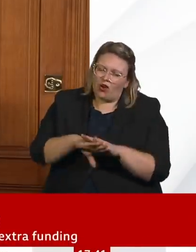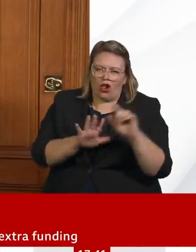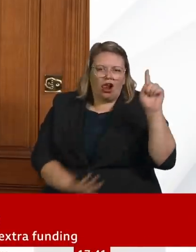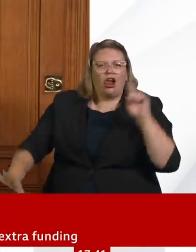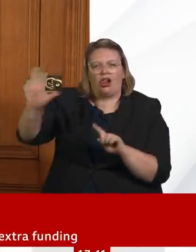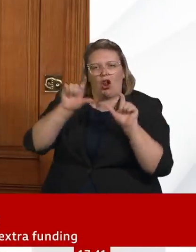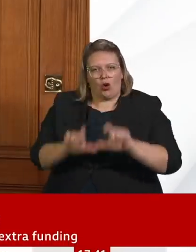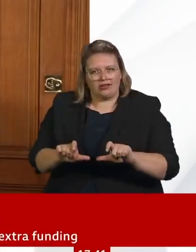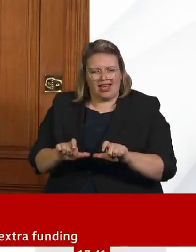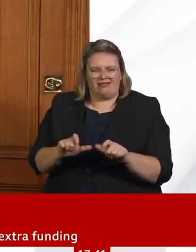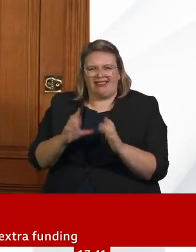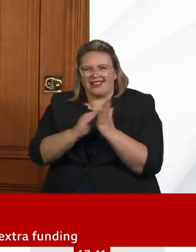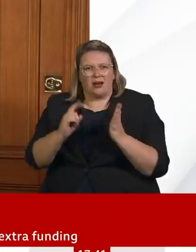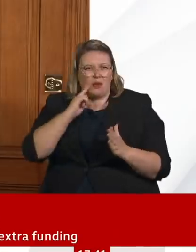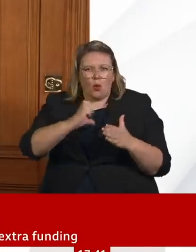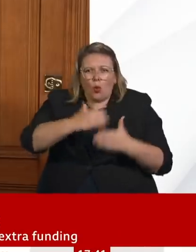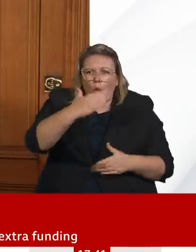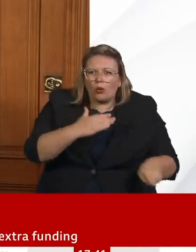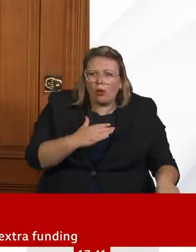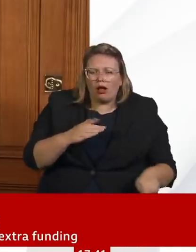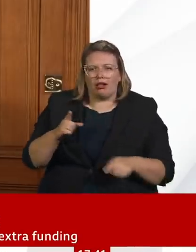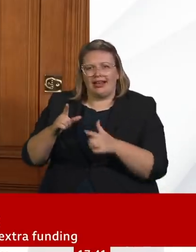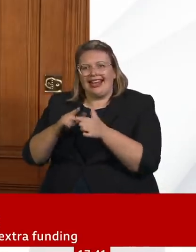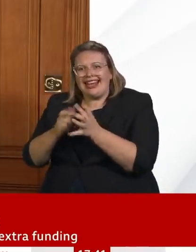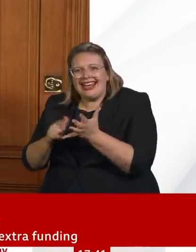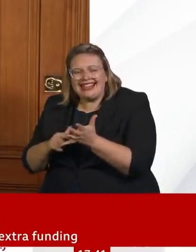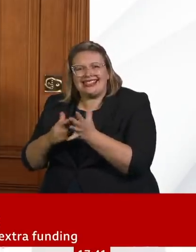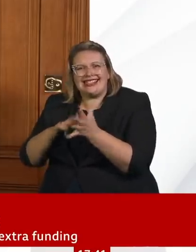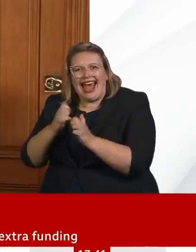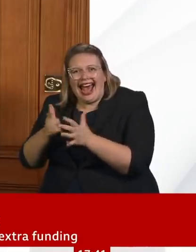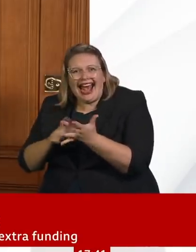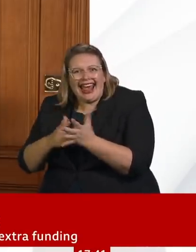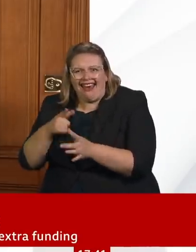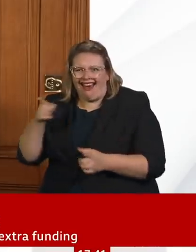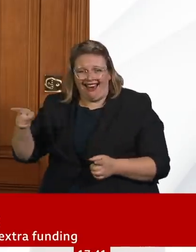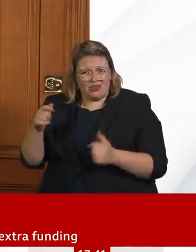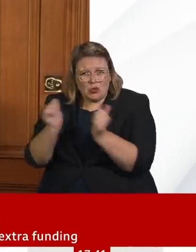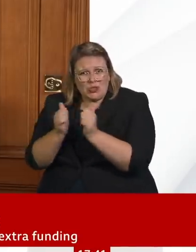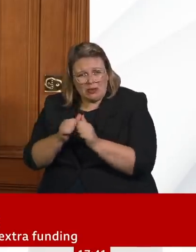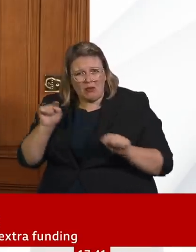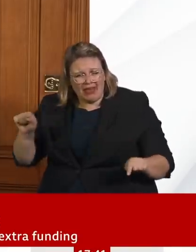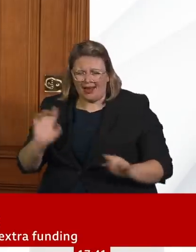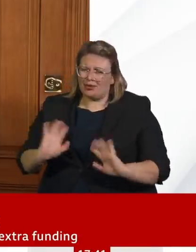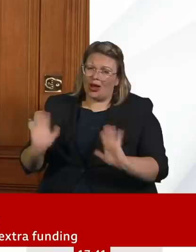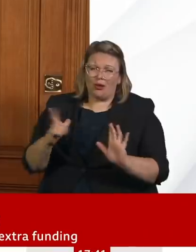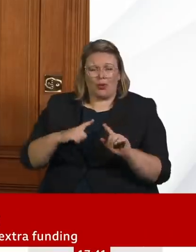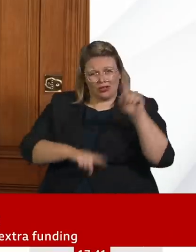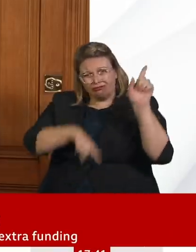Cornwall and East Anglia, for example. But it is a kind of scientific feature